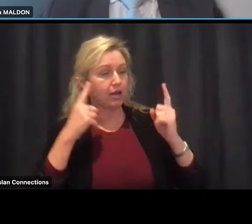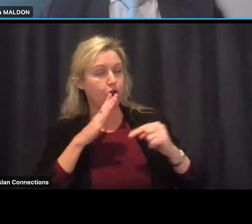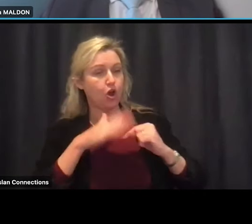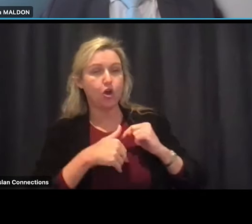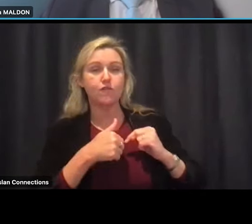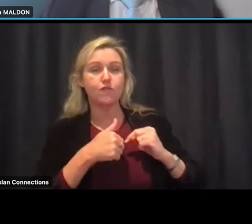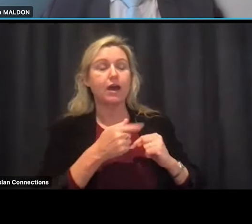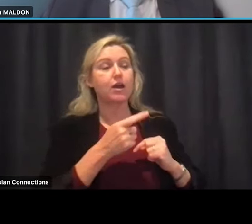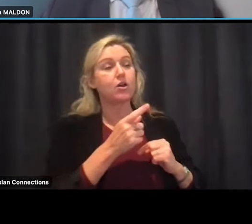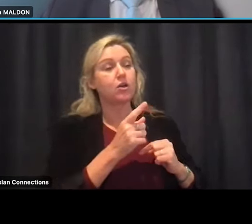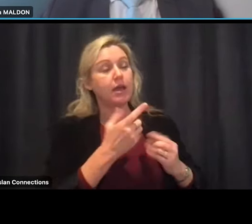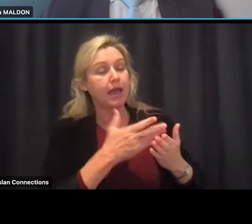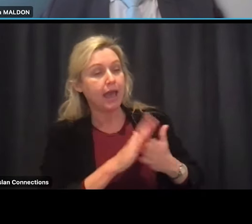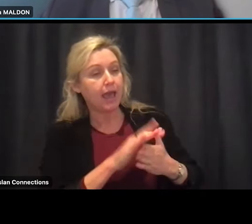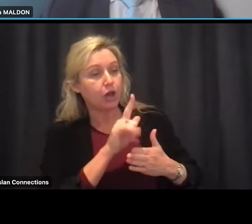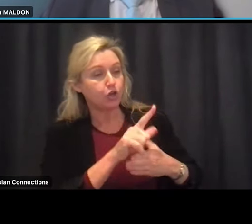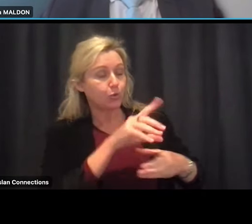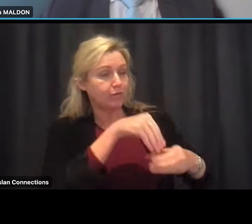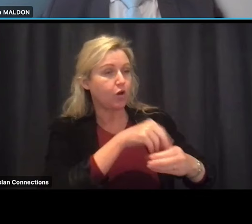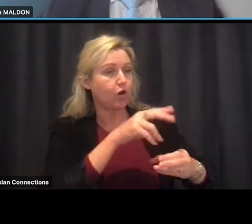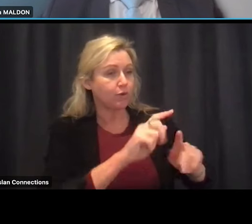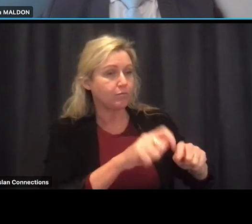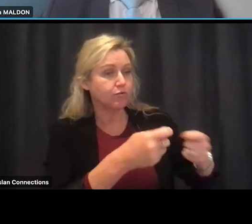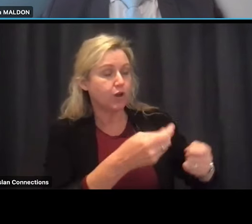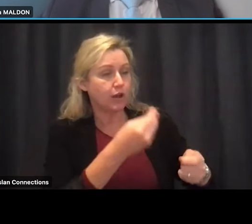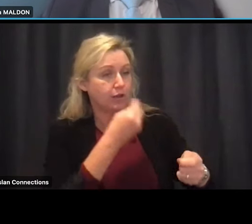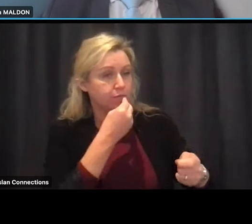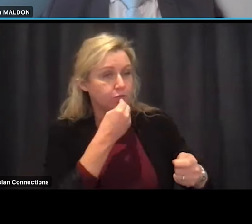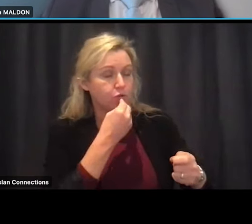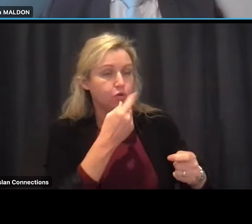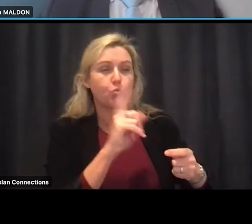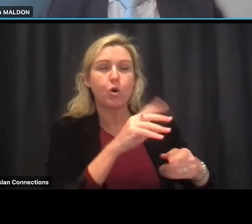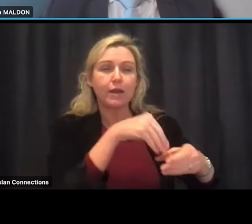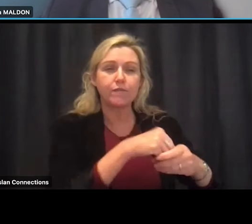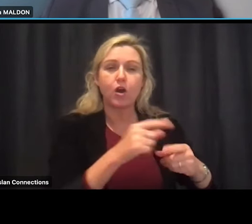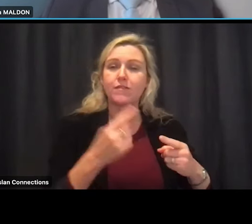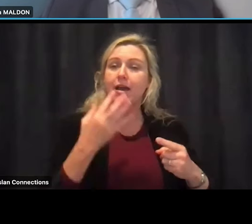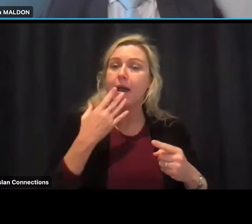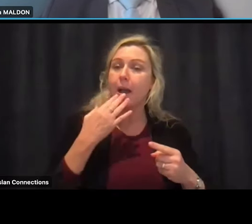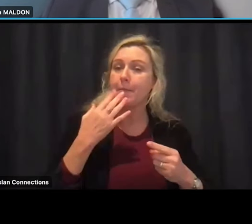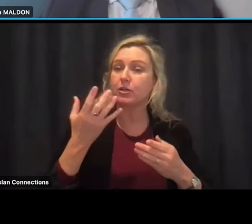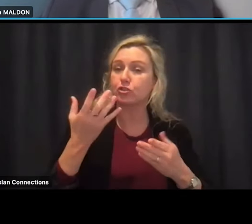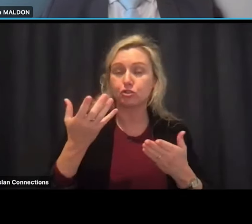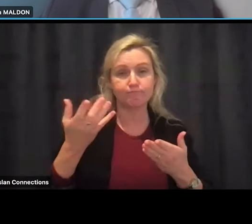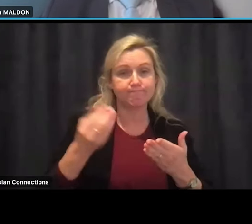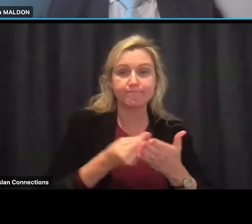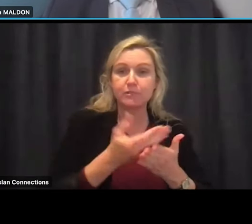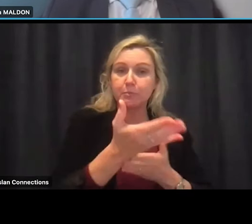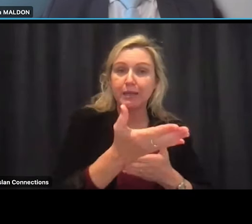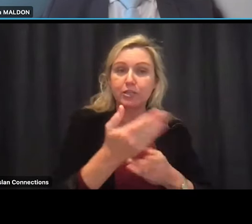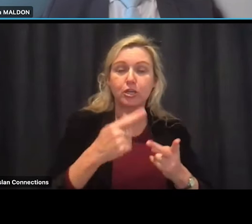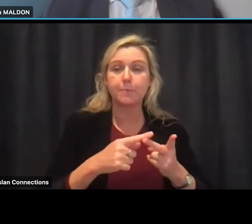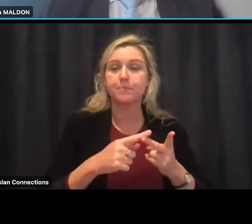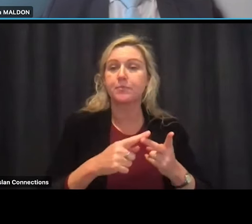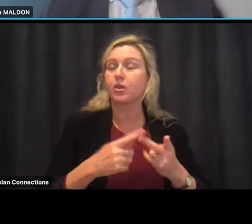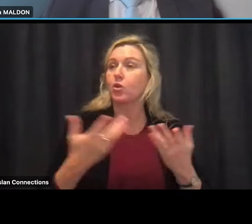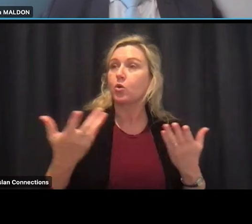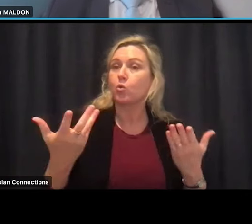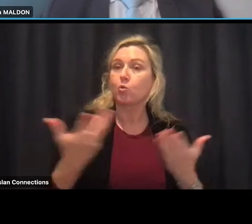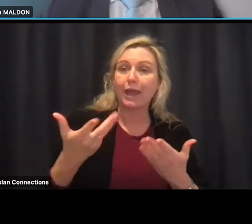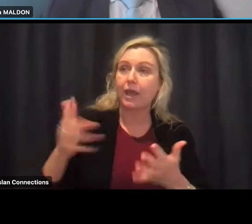between important input measures, such as expenditure, food and service delivery models, including where these are